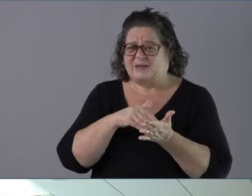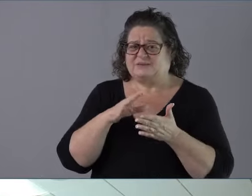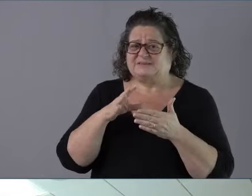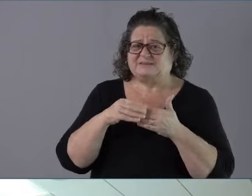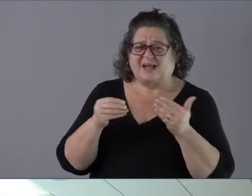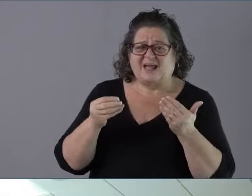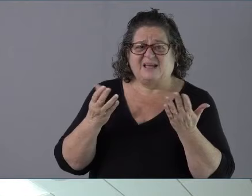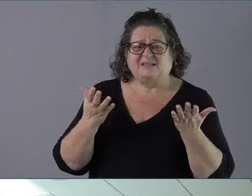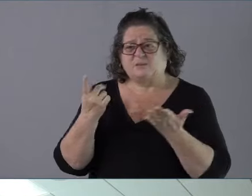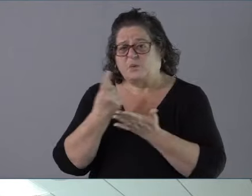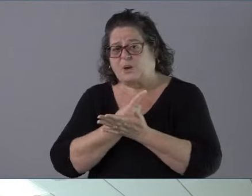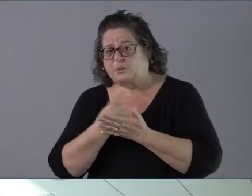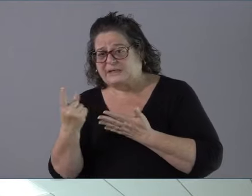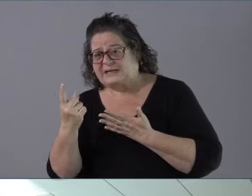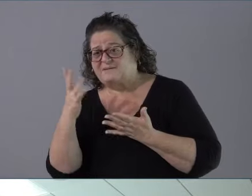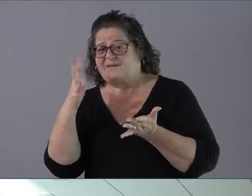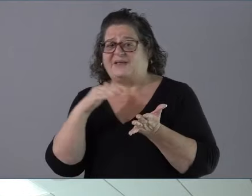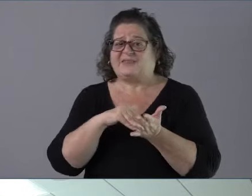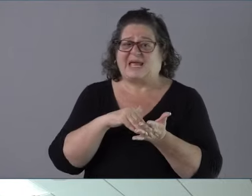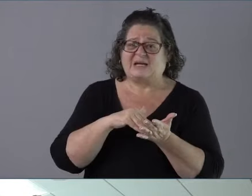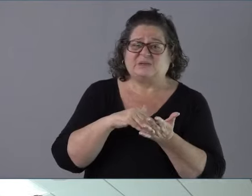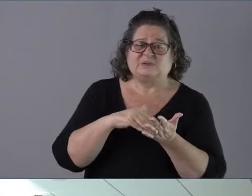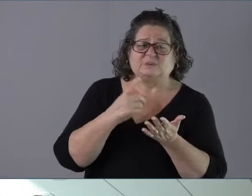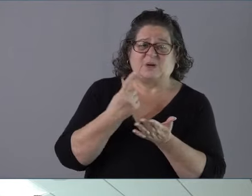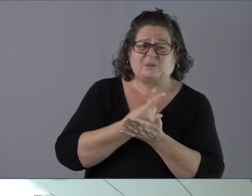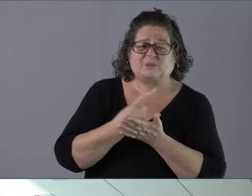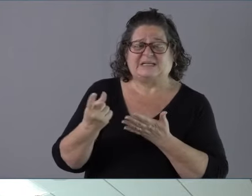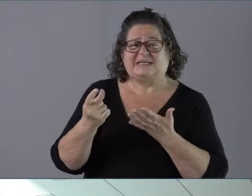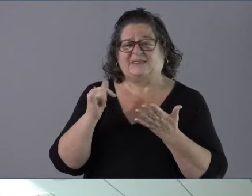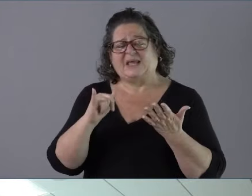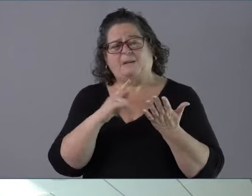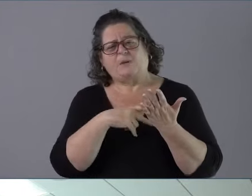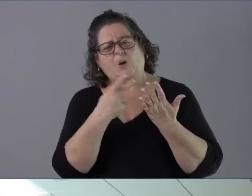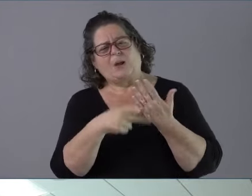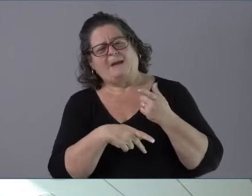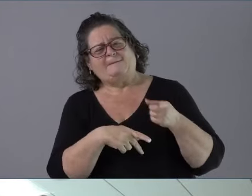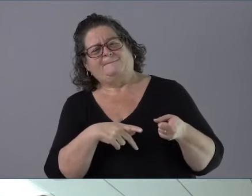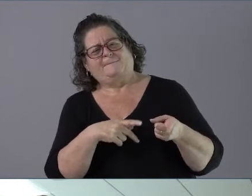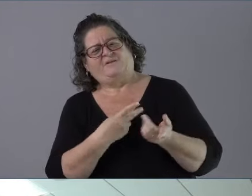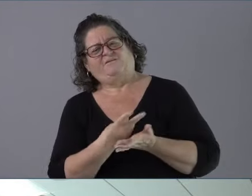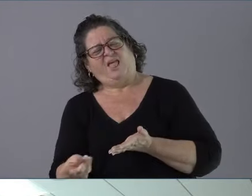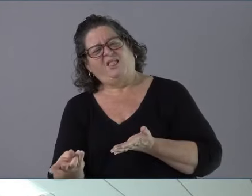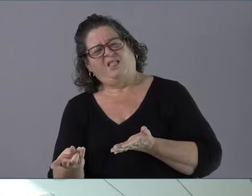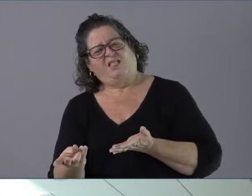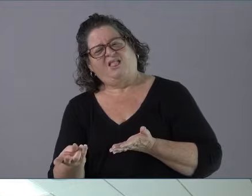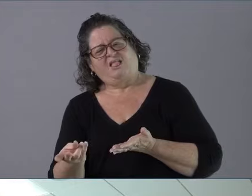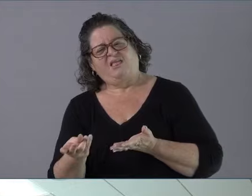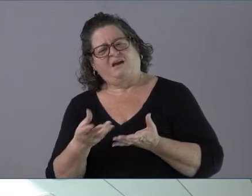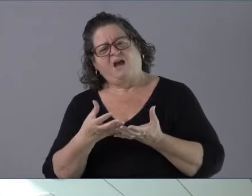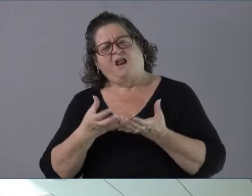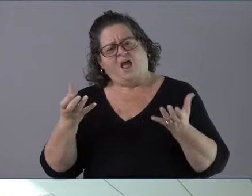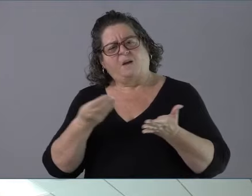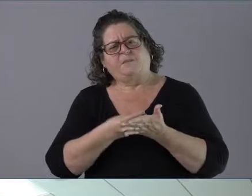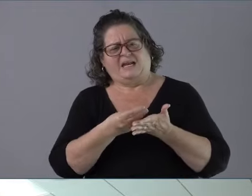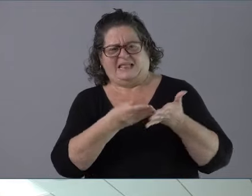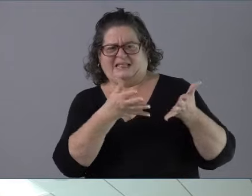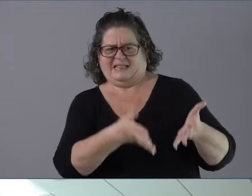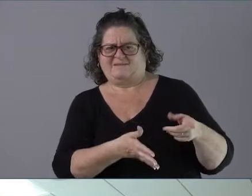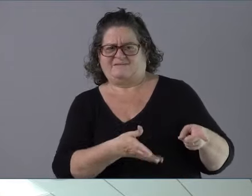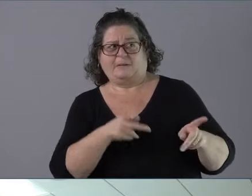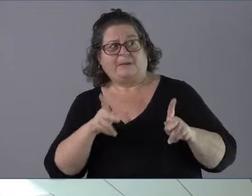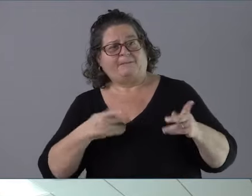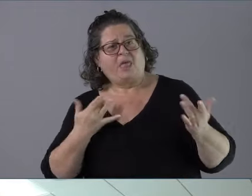in a week. Is that program a failure? We've heard about backlogs in counties and whatnot. There's still a lot of money left and a lot of people who need it.